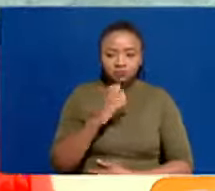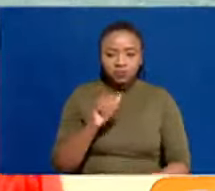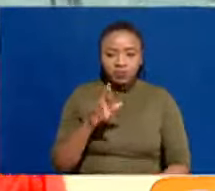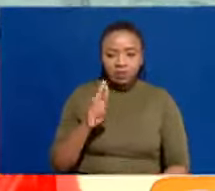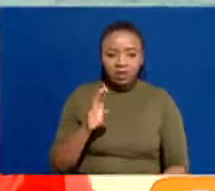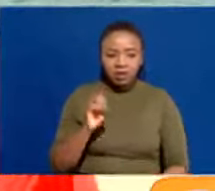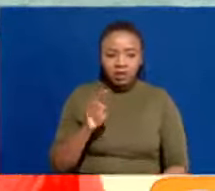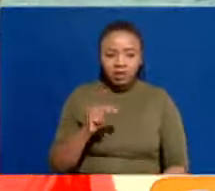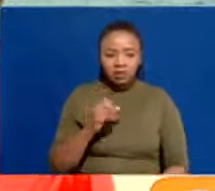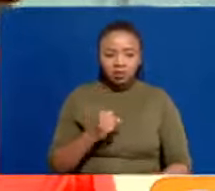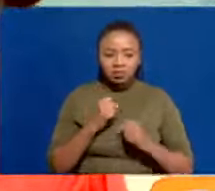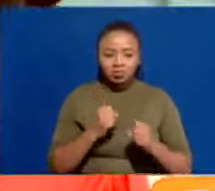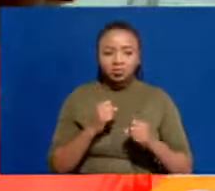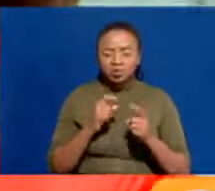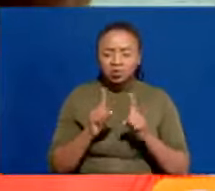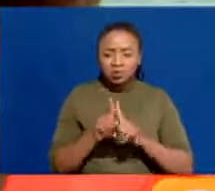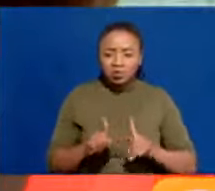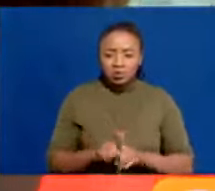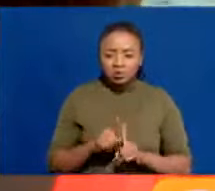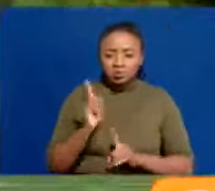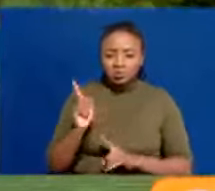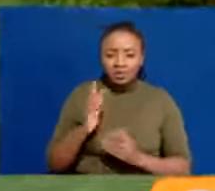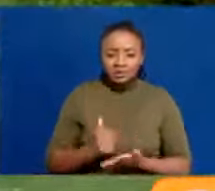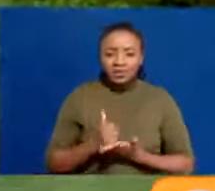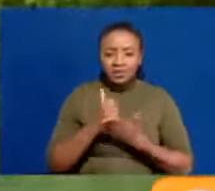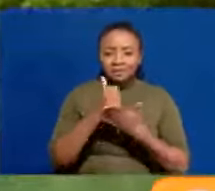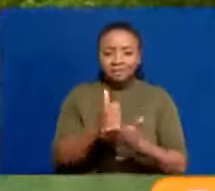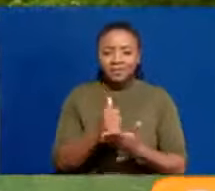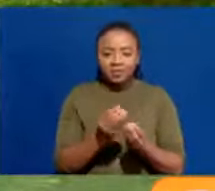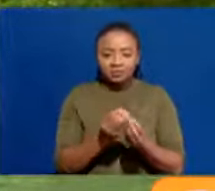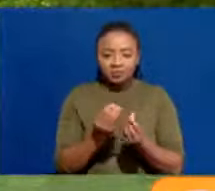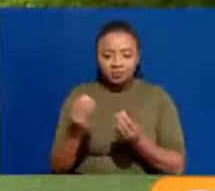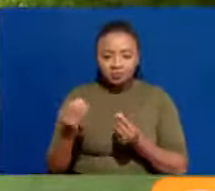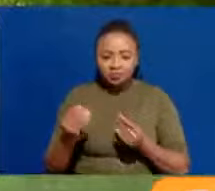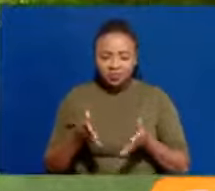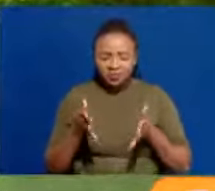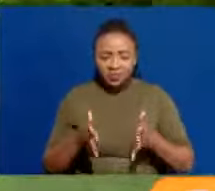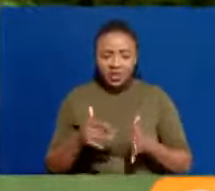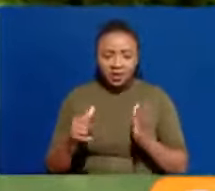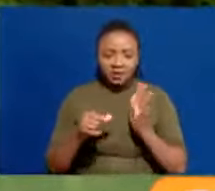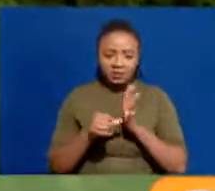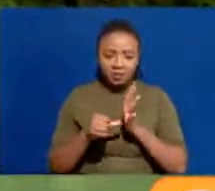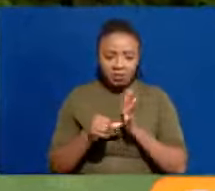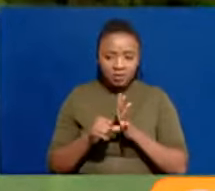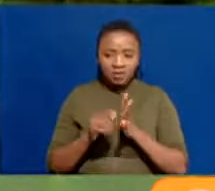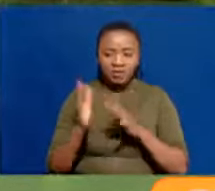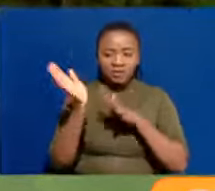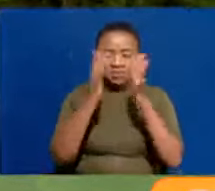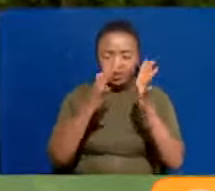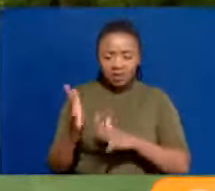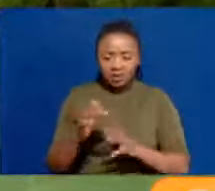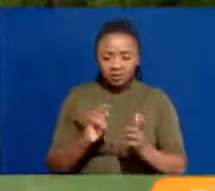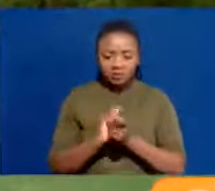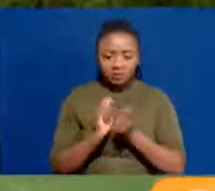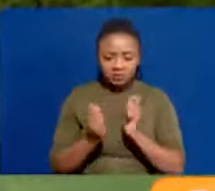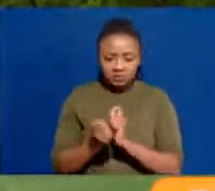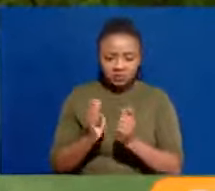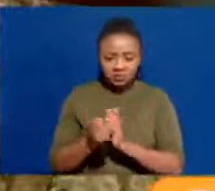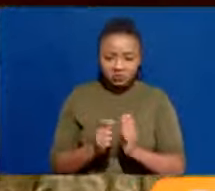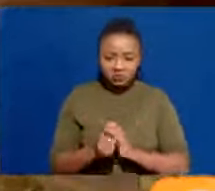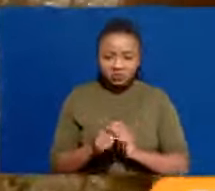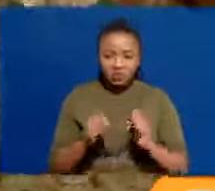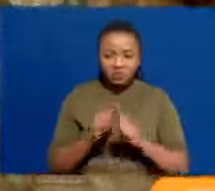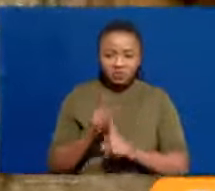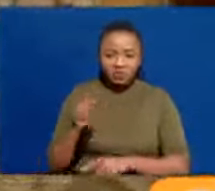The preservation of mangroves not only helps to mitigate the rising levels of atmospheric carbon dioxide, a major